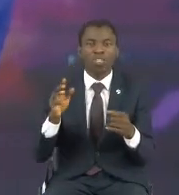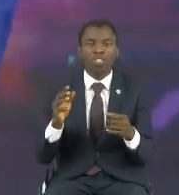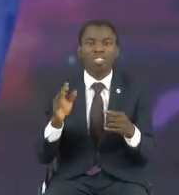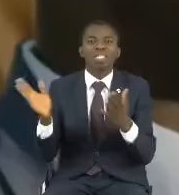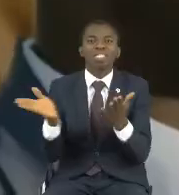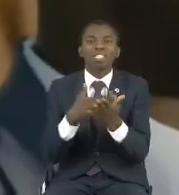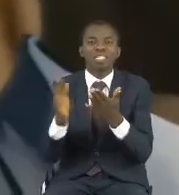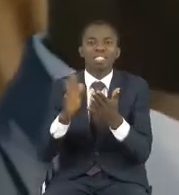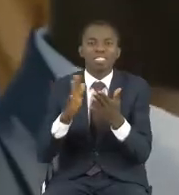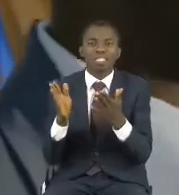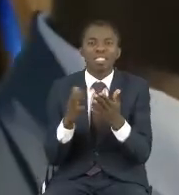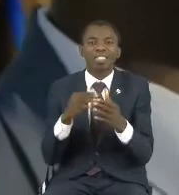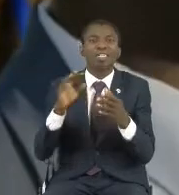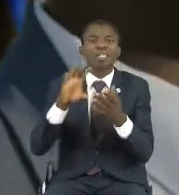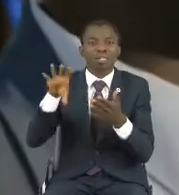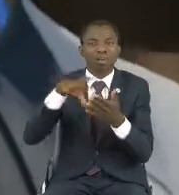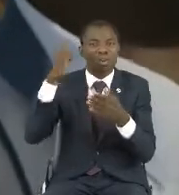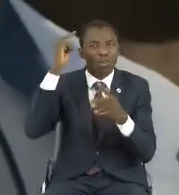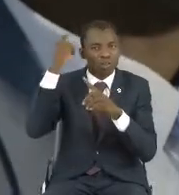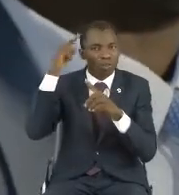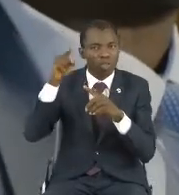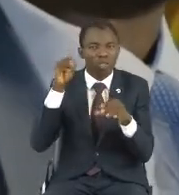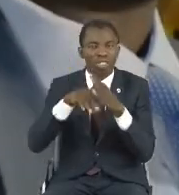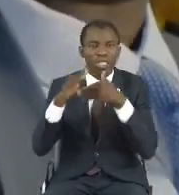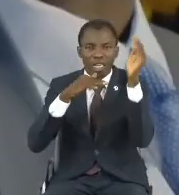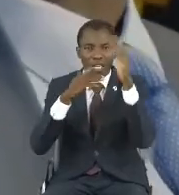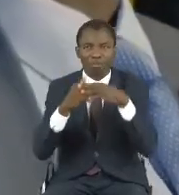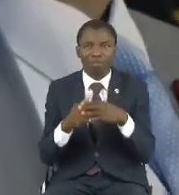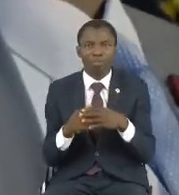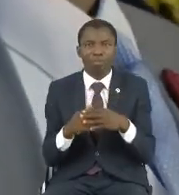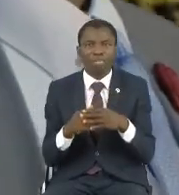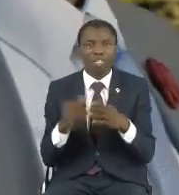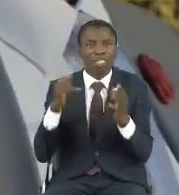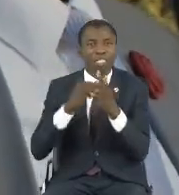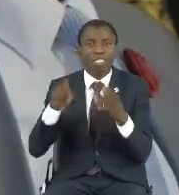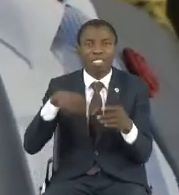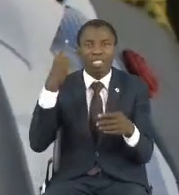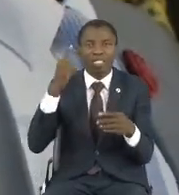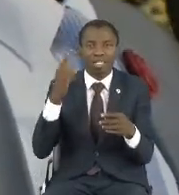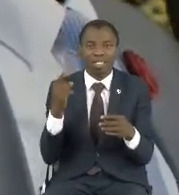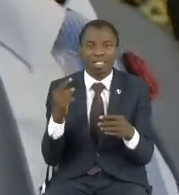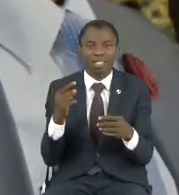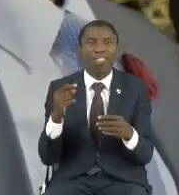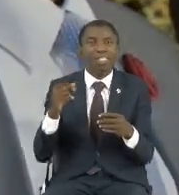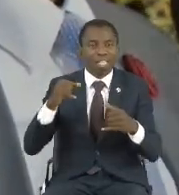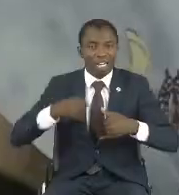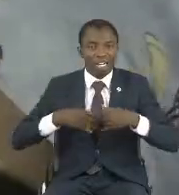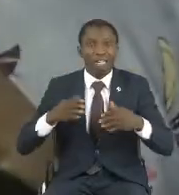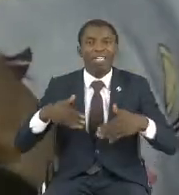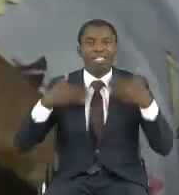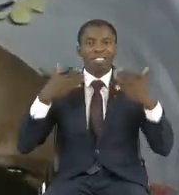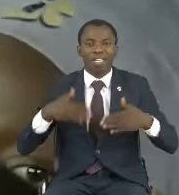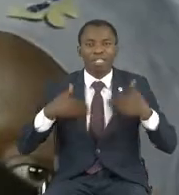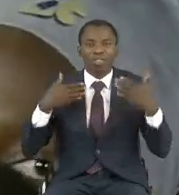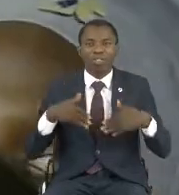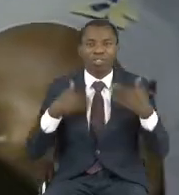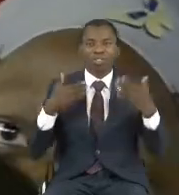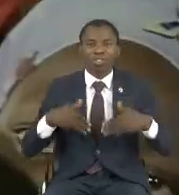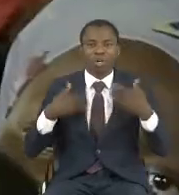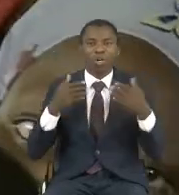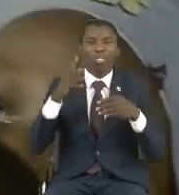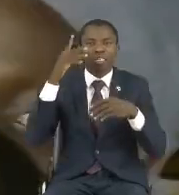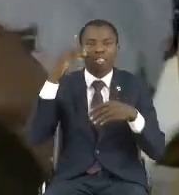heaven. He's forgiven. He's saved. The joy of salvation will be in your